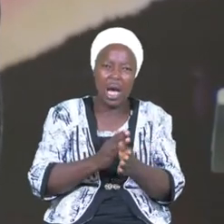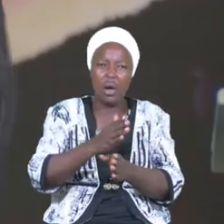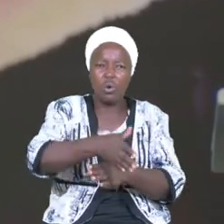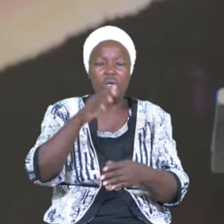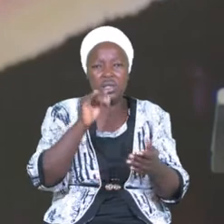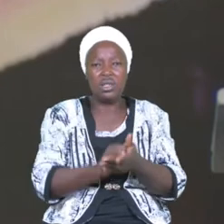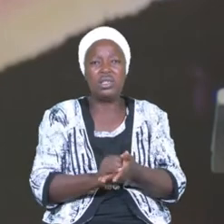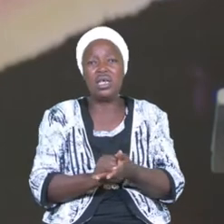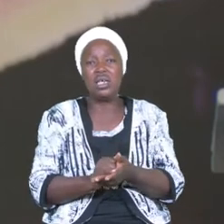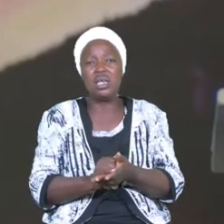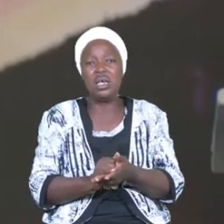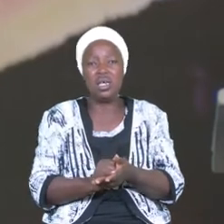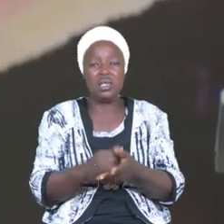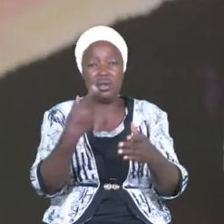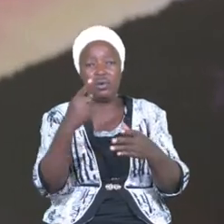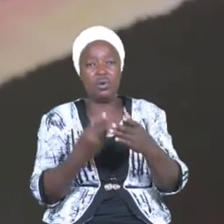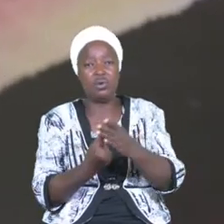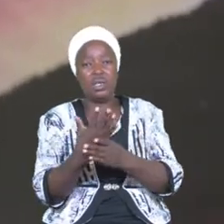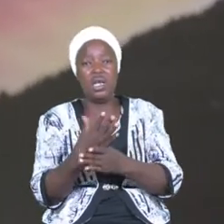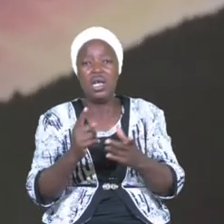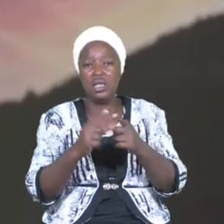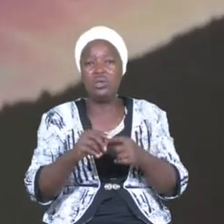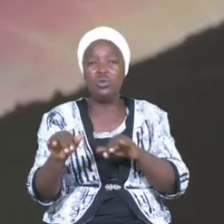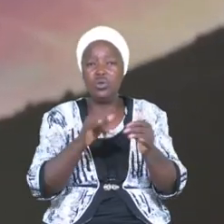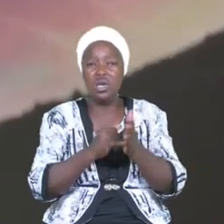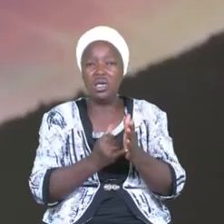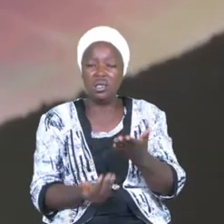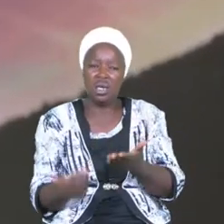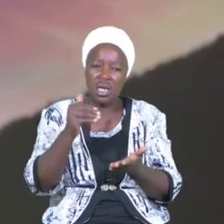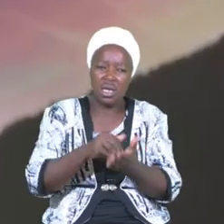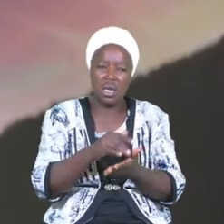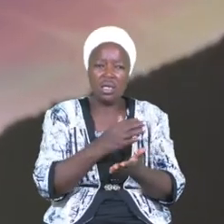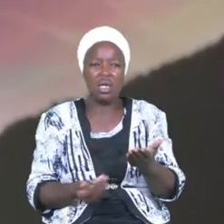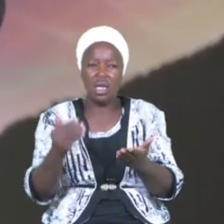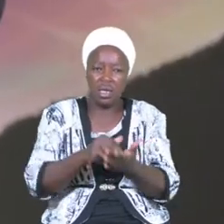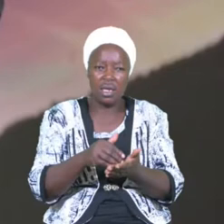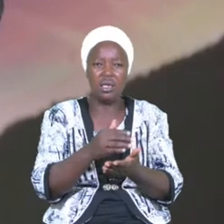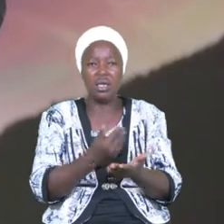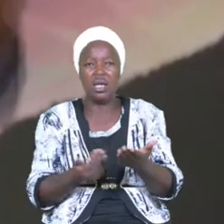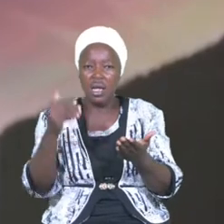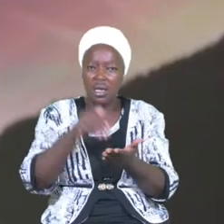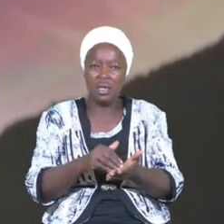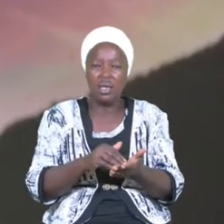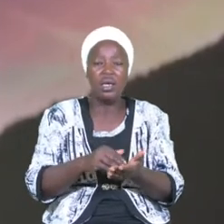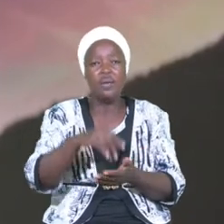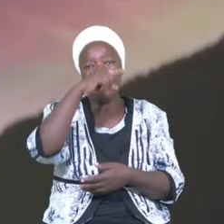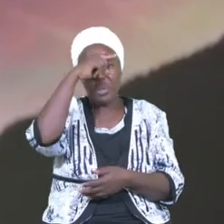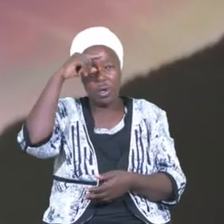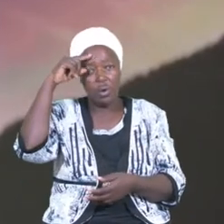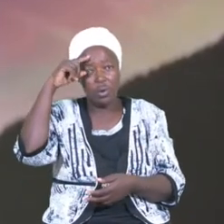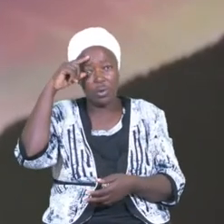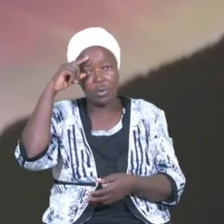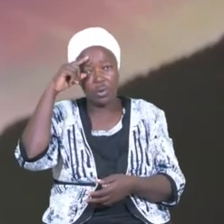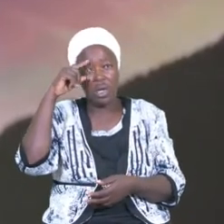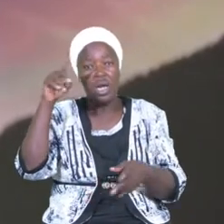field, and you do it over and over and over, becomes like